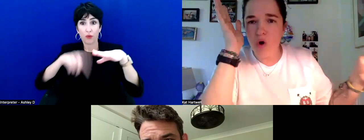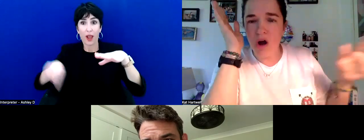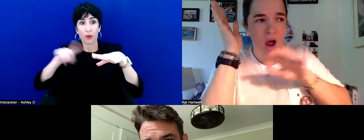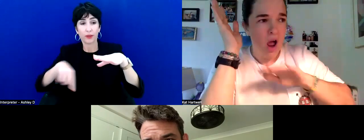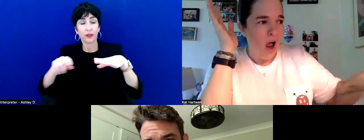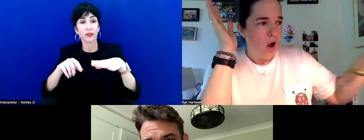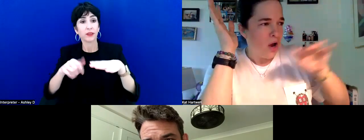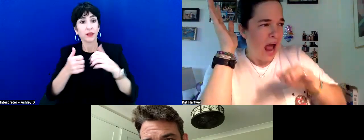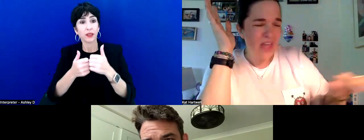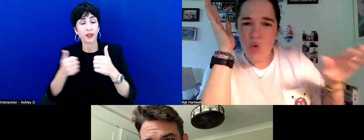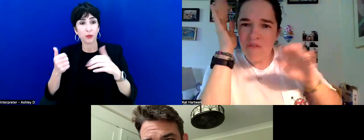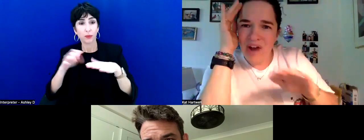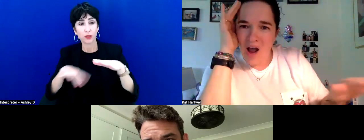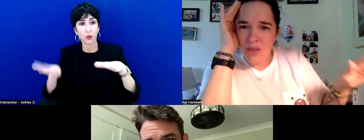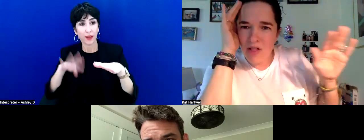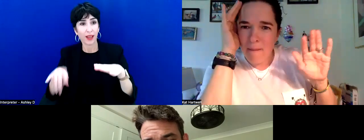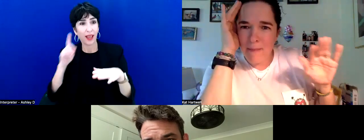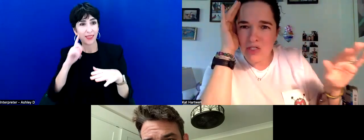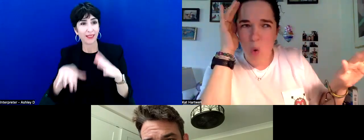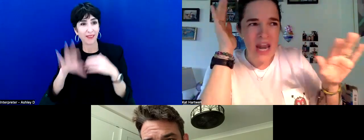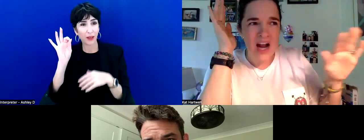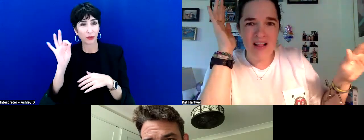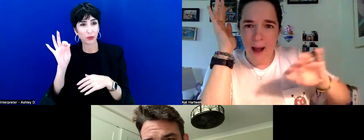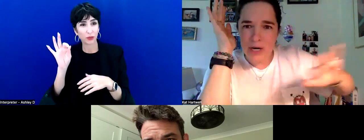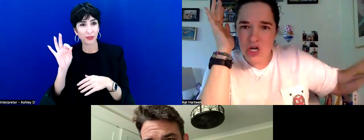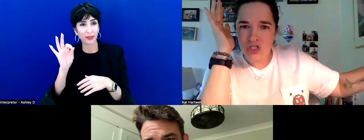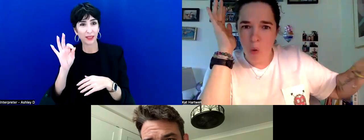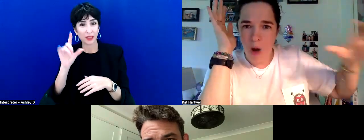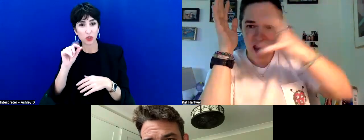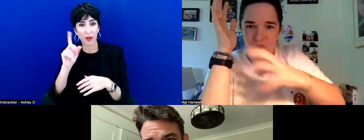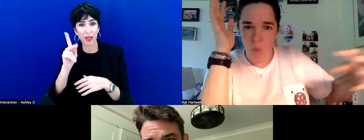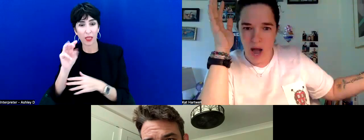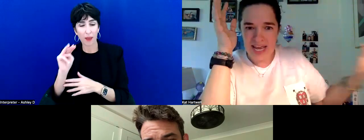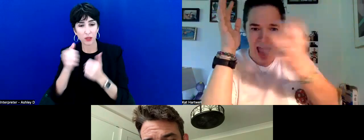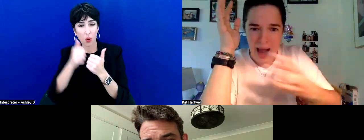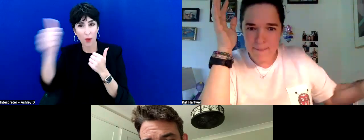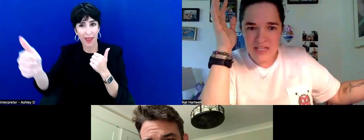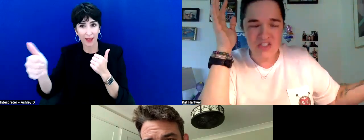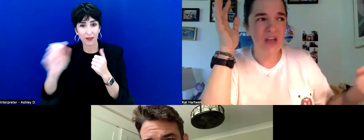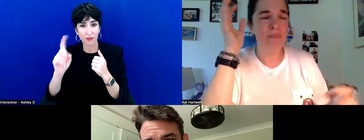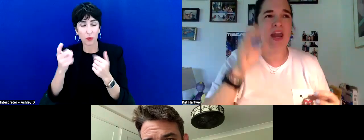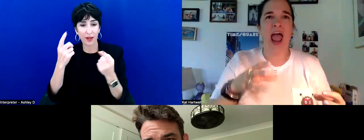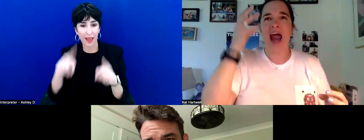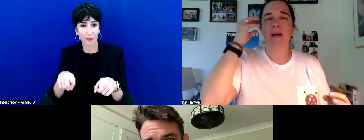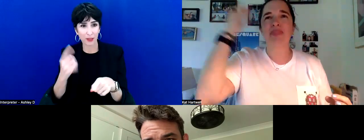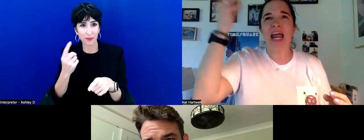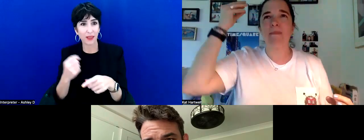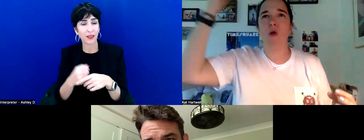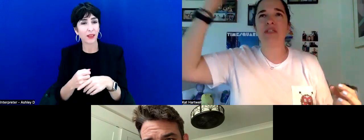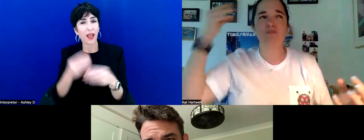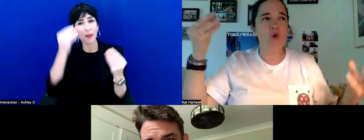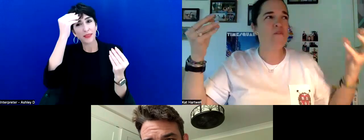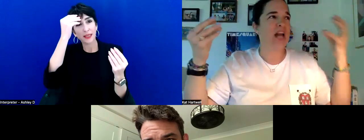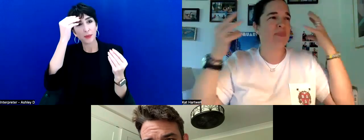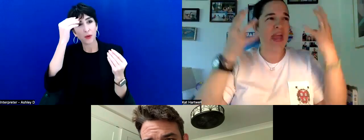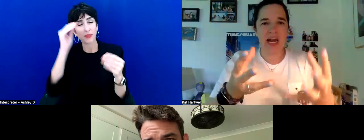because I think you were bound about like maybe 20 kilometers away from where it happened or something. And I'm thinking about